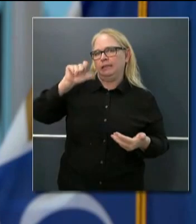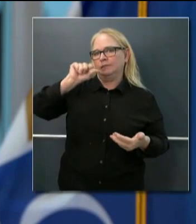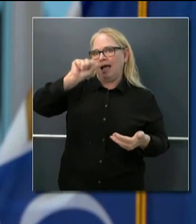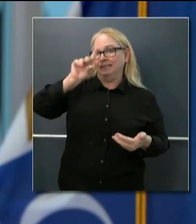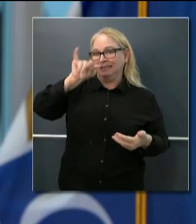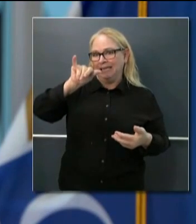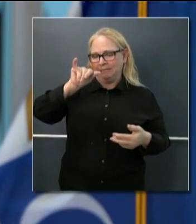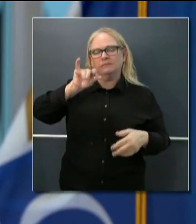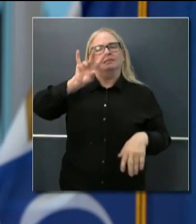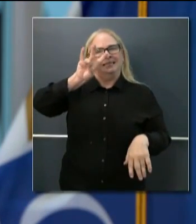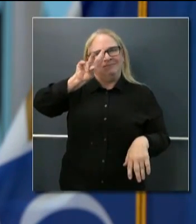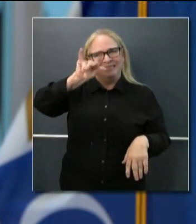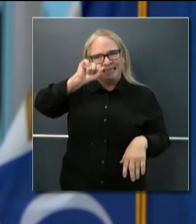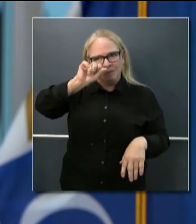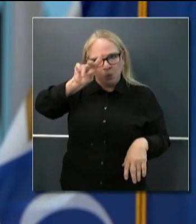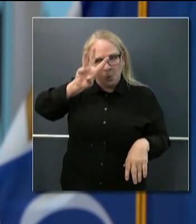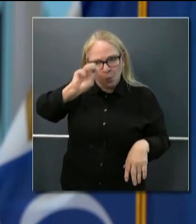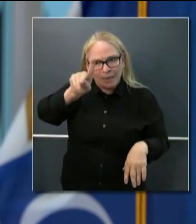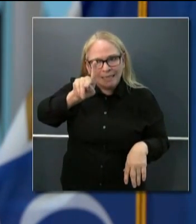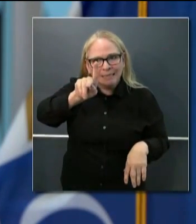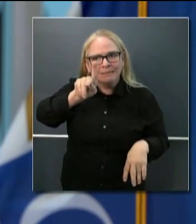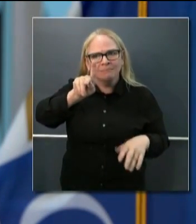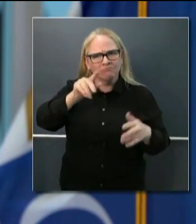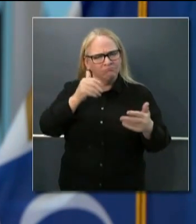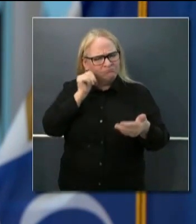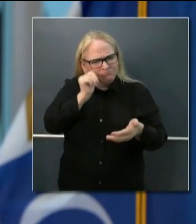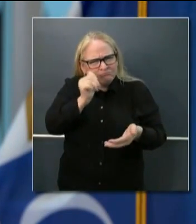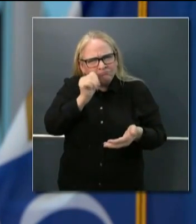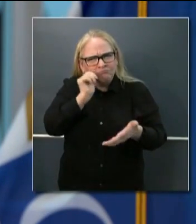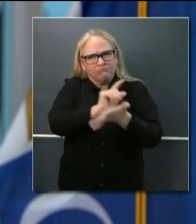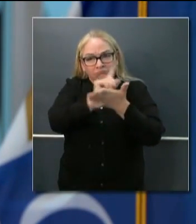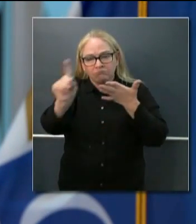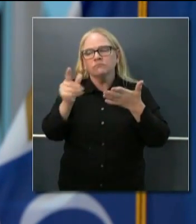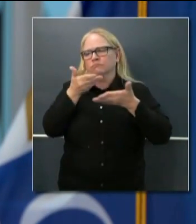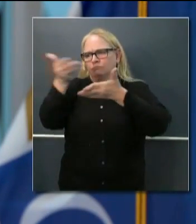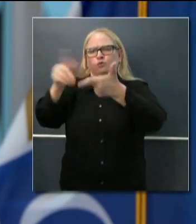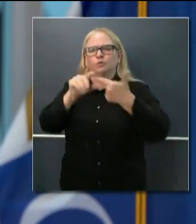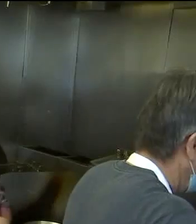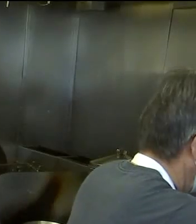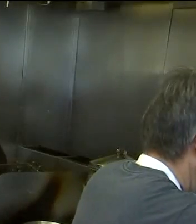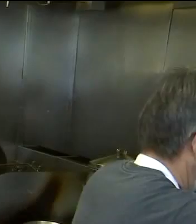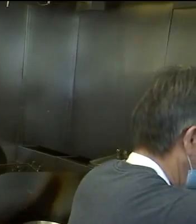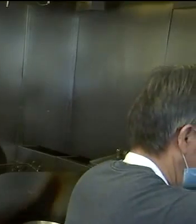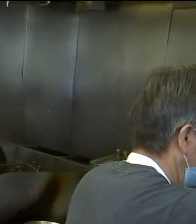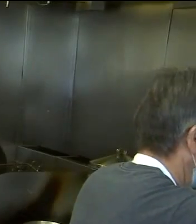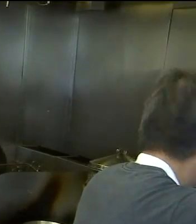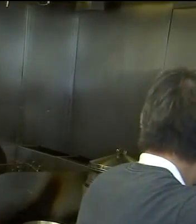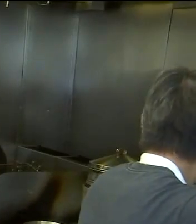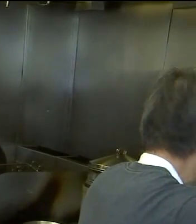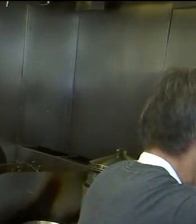3 meals a day, 7 days a week, and have those meals delivered to our seniors all throughout the state of California.